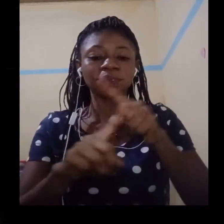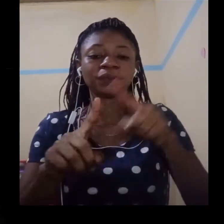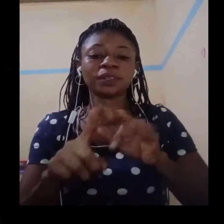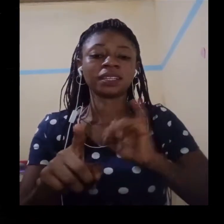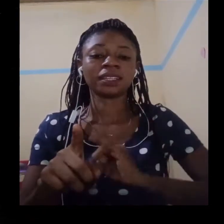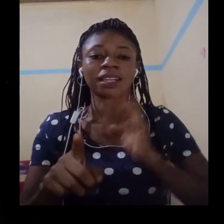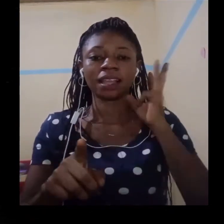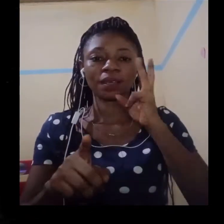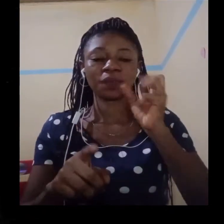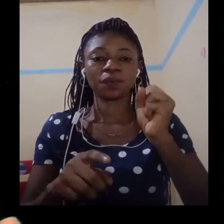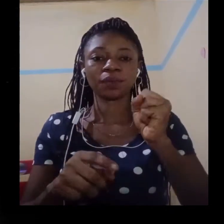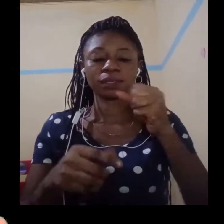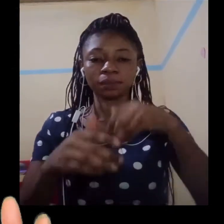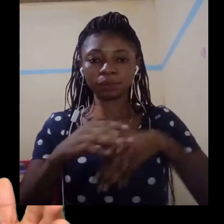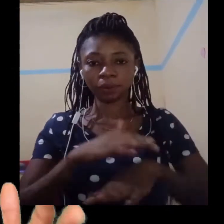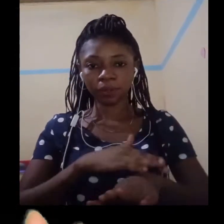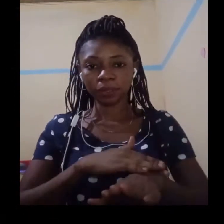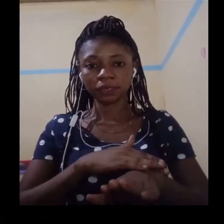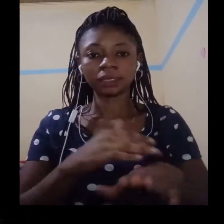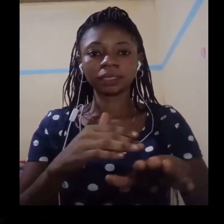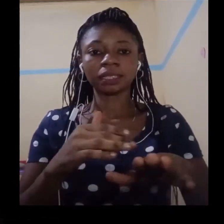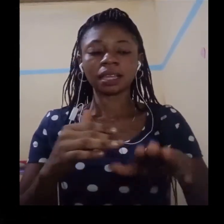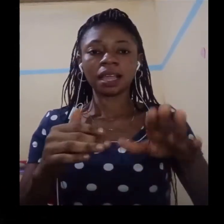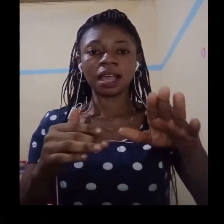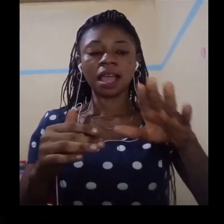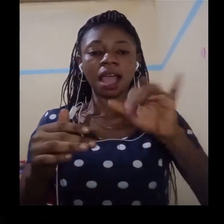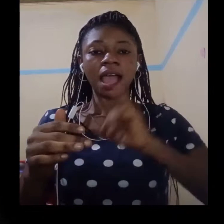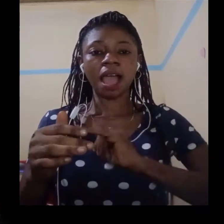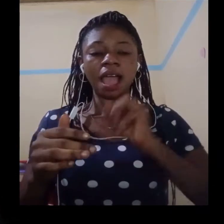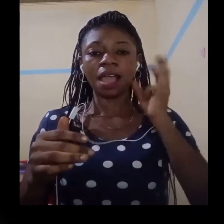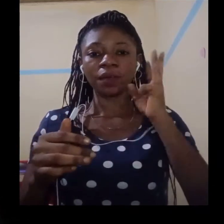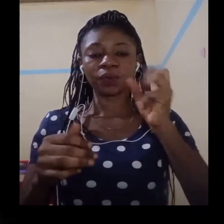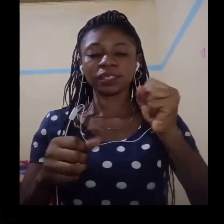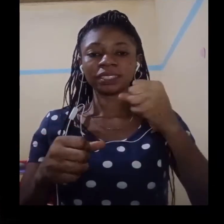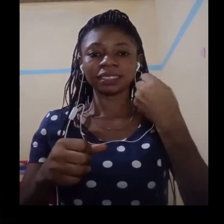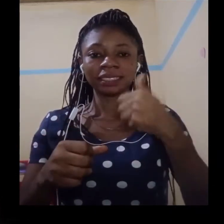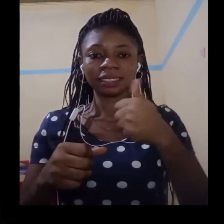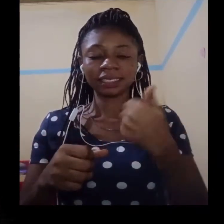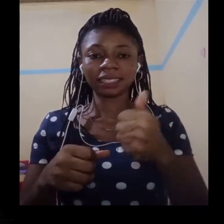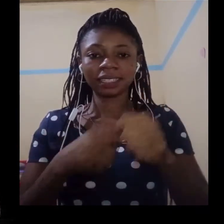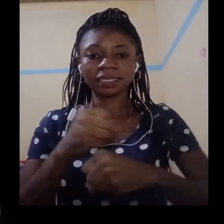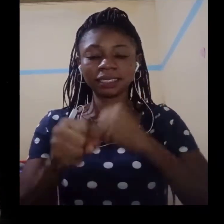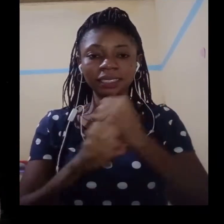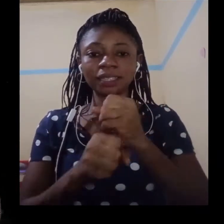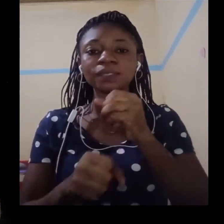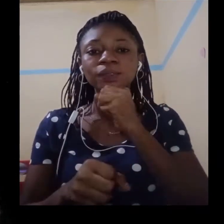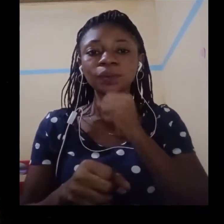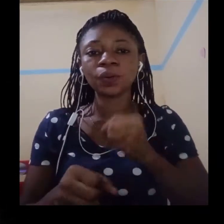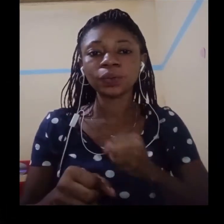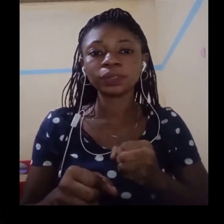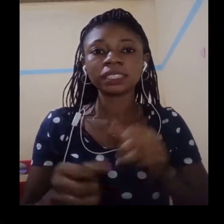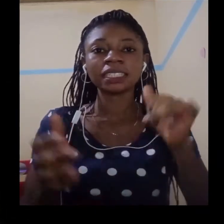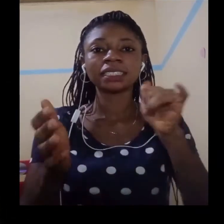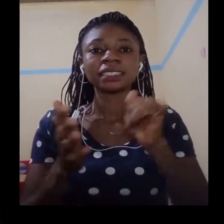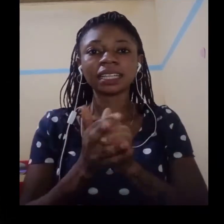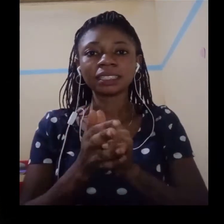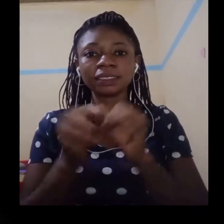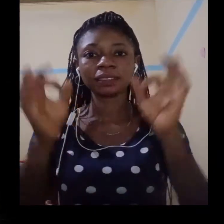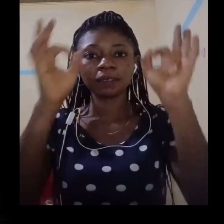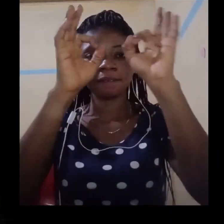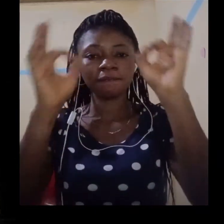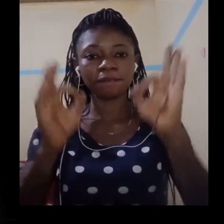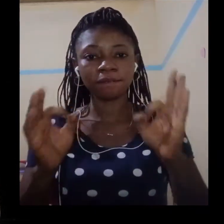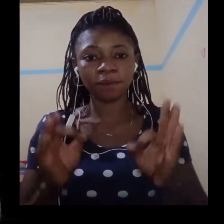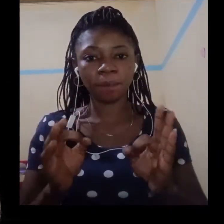formed a sequence or a string of expressions, which is more than a simple